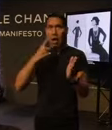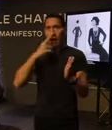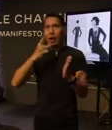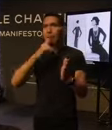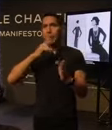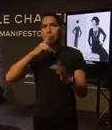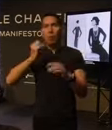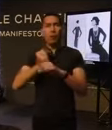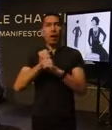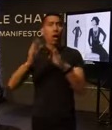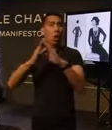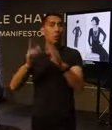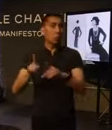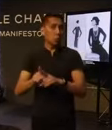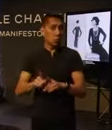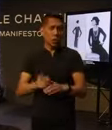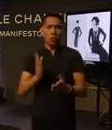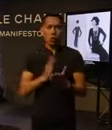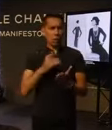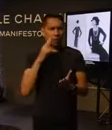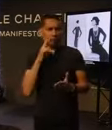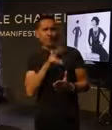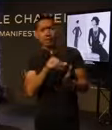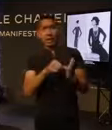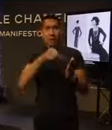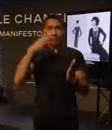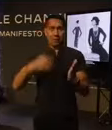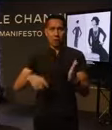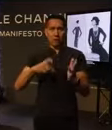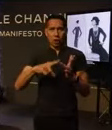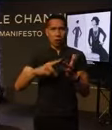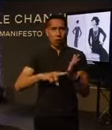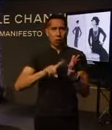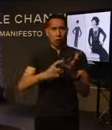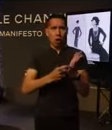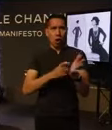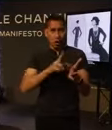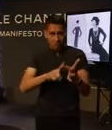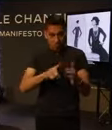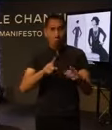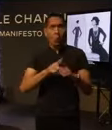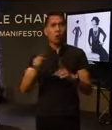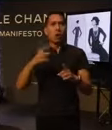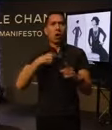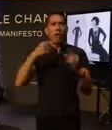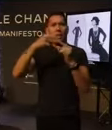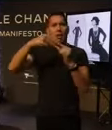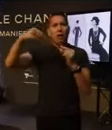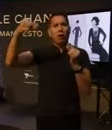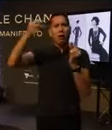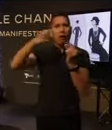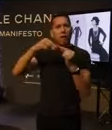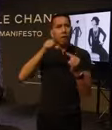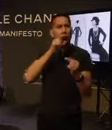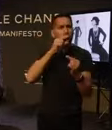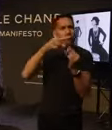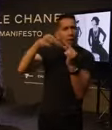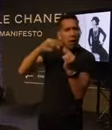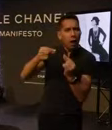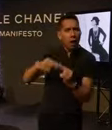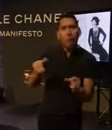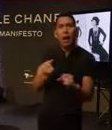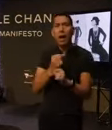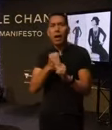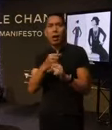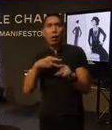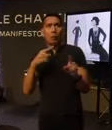those very expensive couture materials too, feathers. The feathers in the exhibition are quite amazing, the marabou, but also the rooster